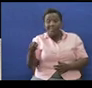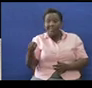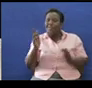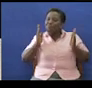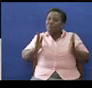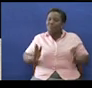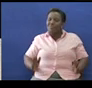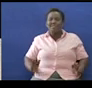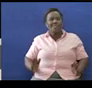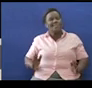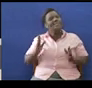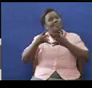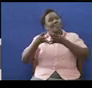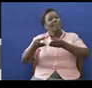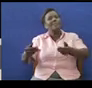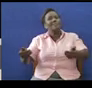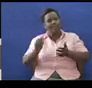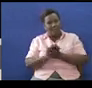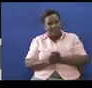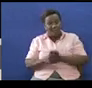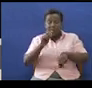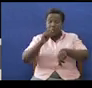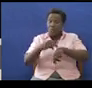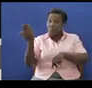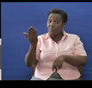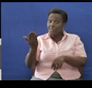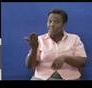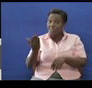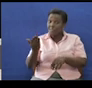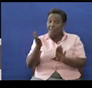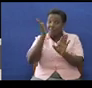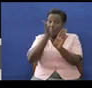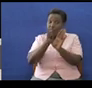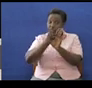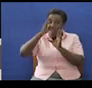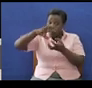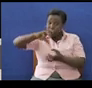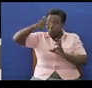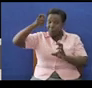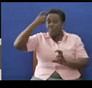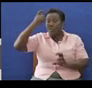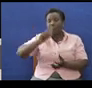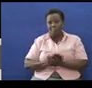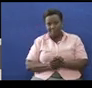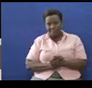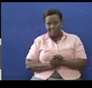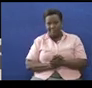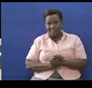and some of them may be young. So it will automatically contribute to